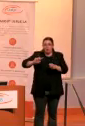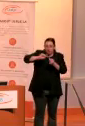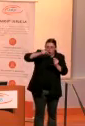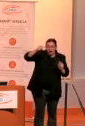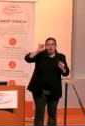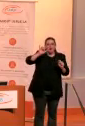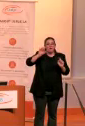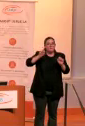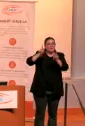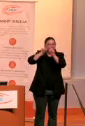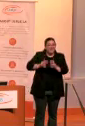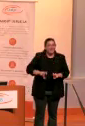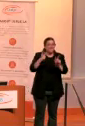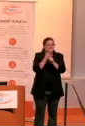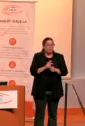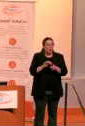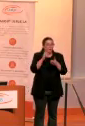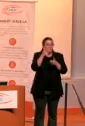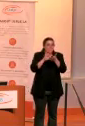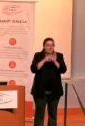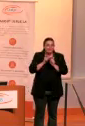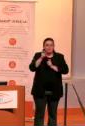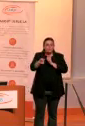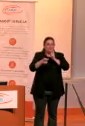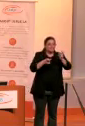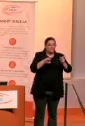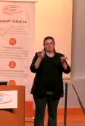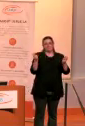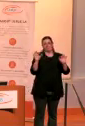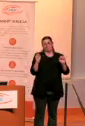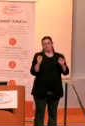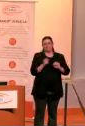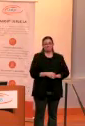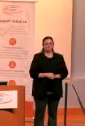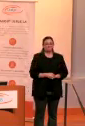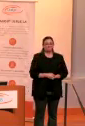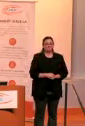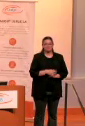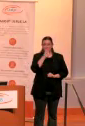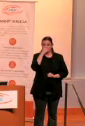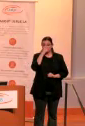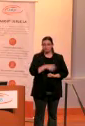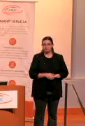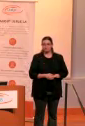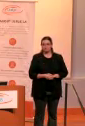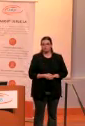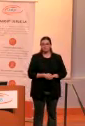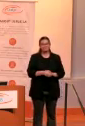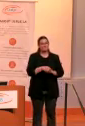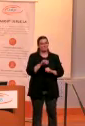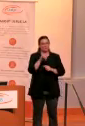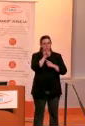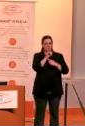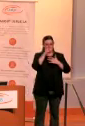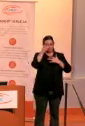Now, how do they do that? They do that through something called by regulating the immune dysregulation in